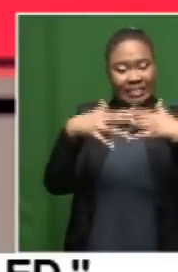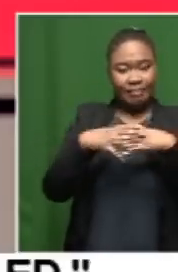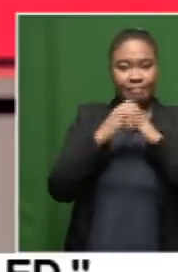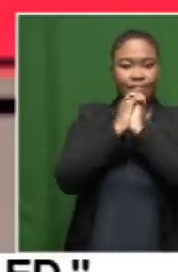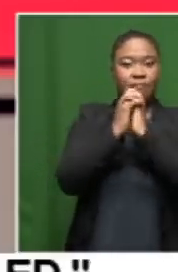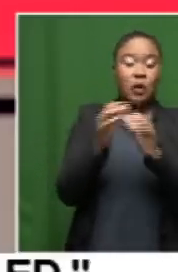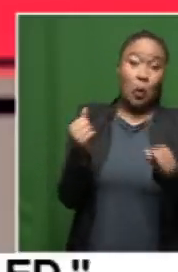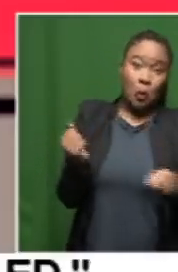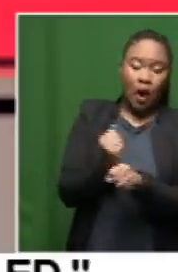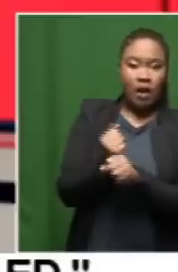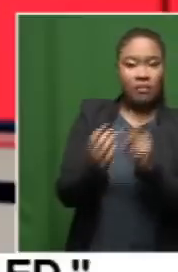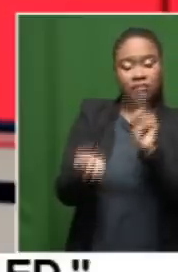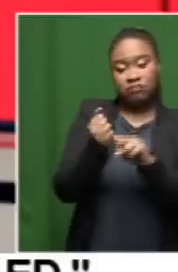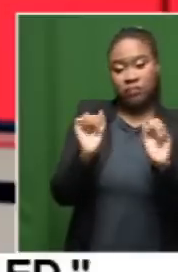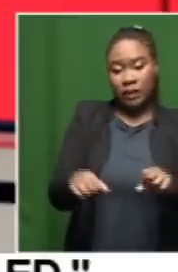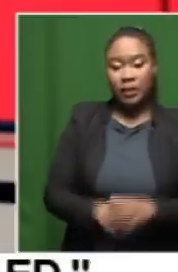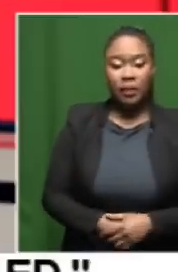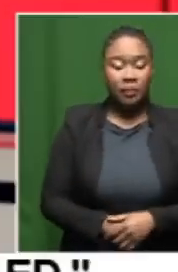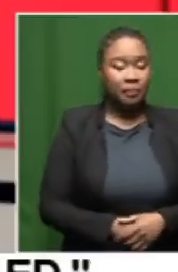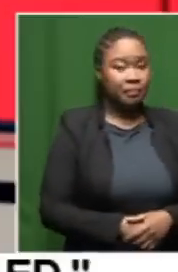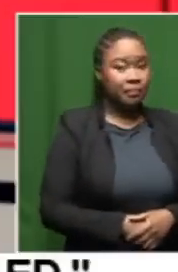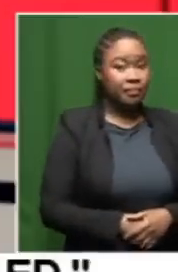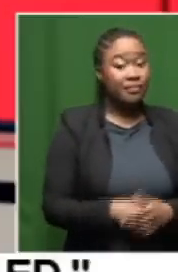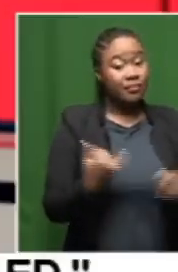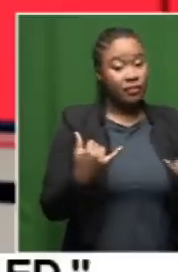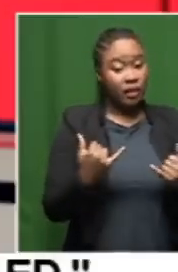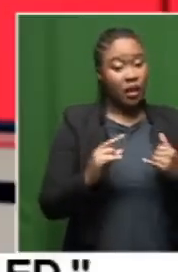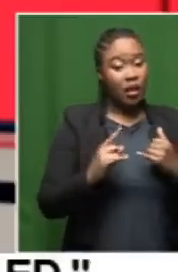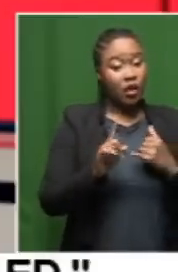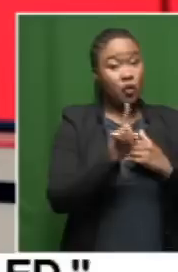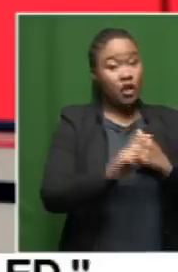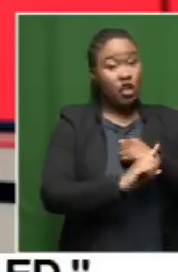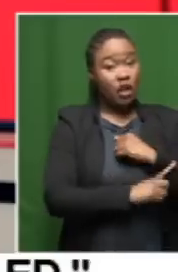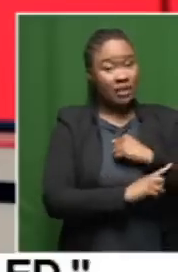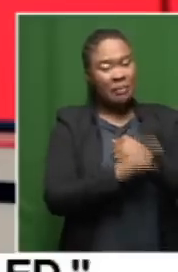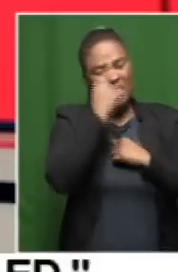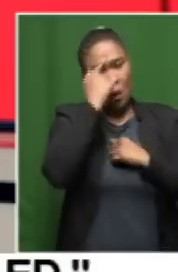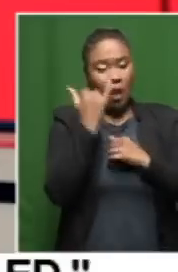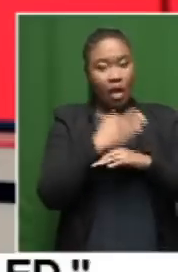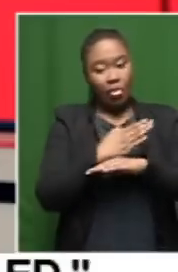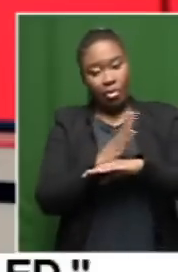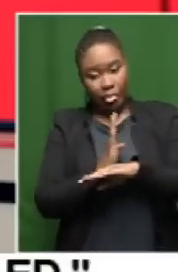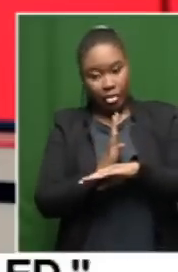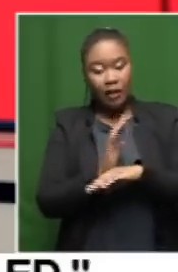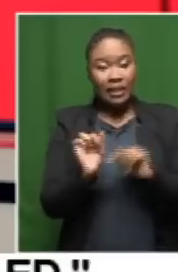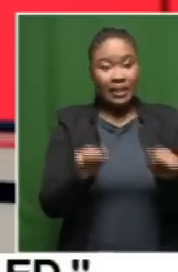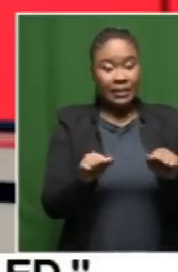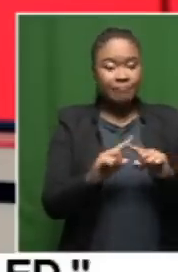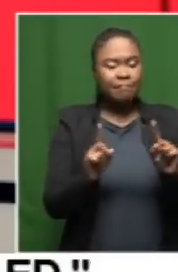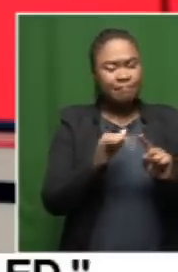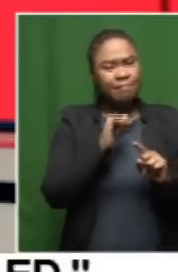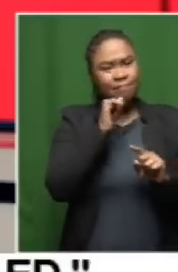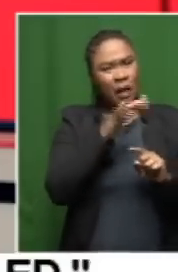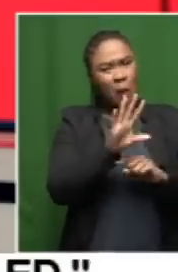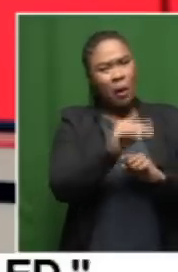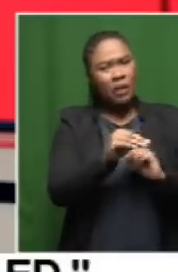what is important now going forward. My final question, and I know we're well into news time. I am very much so aware of that. But just, I need